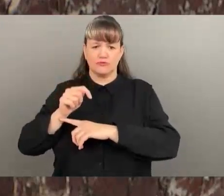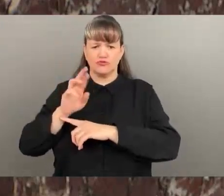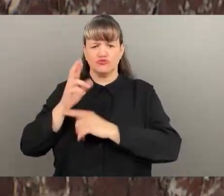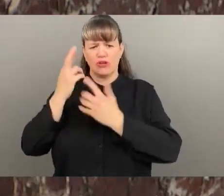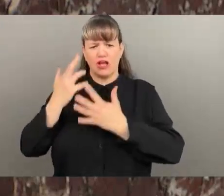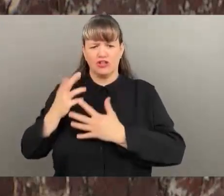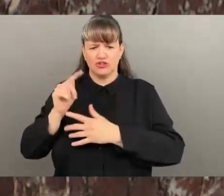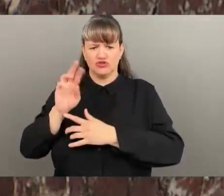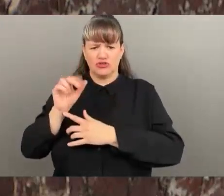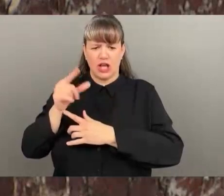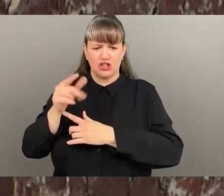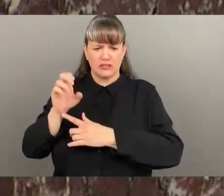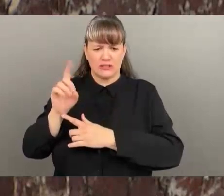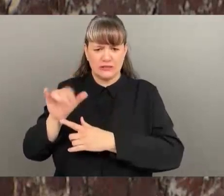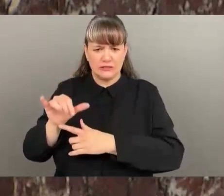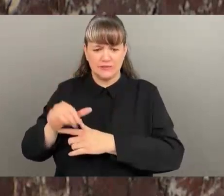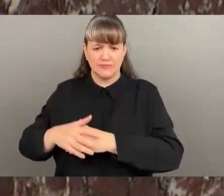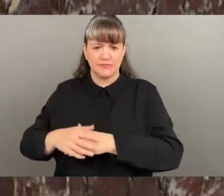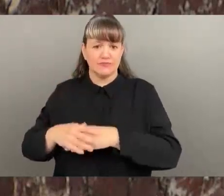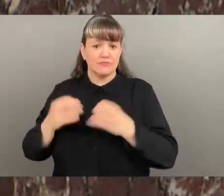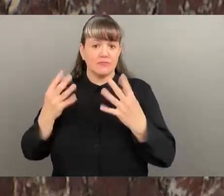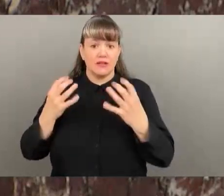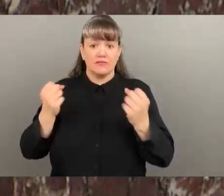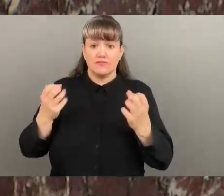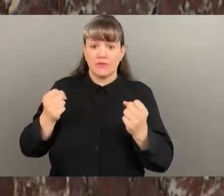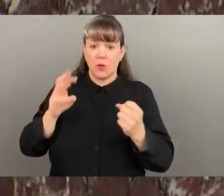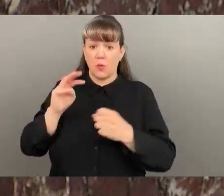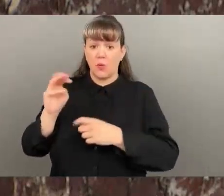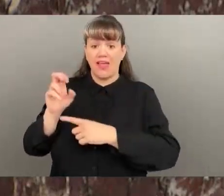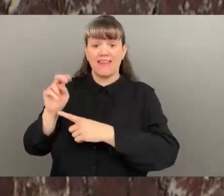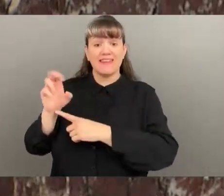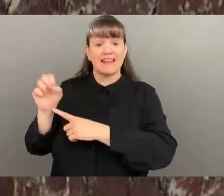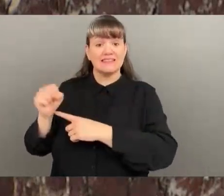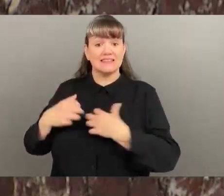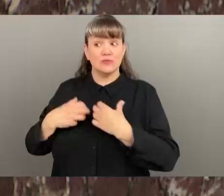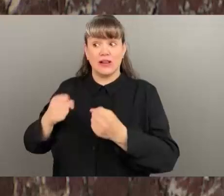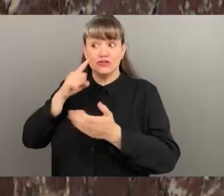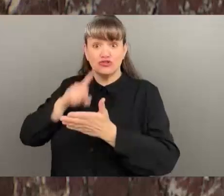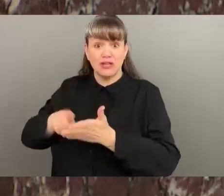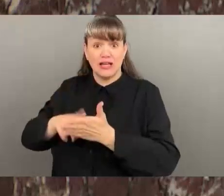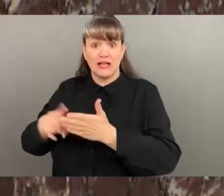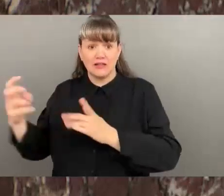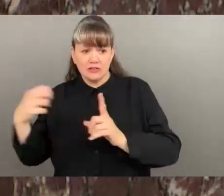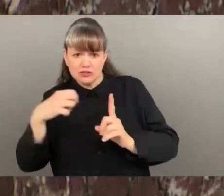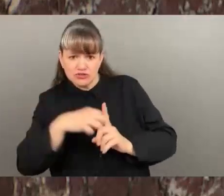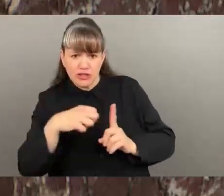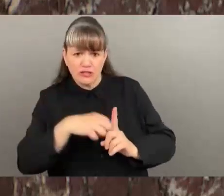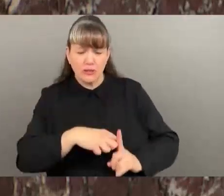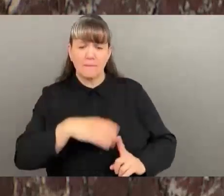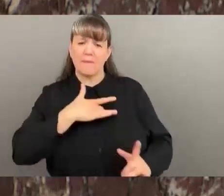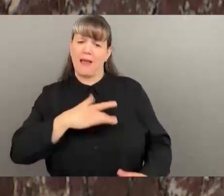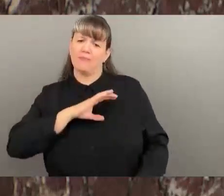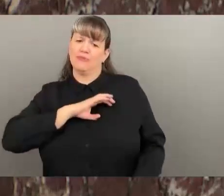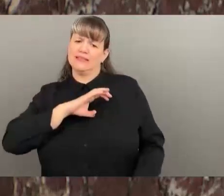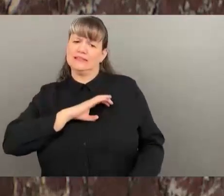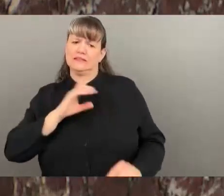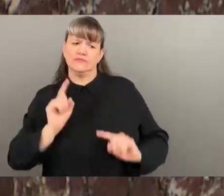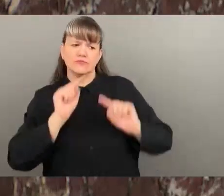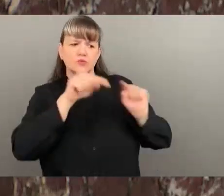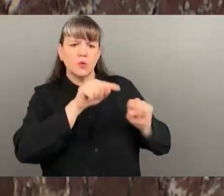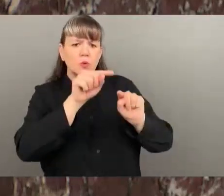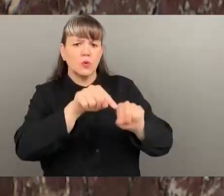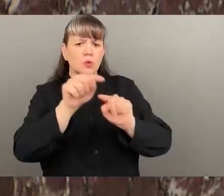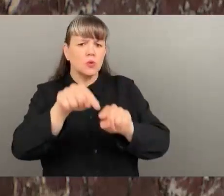in distress, typically conducted by police without the support of a mental health team.